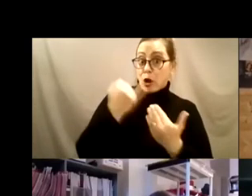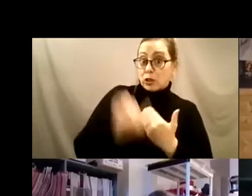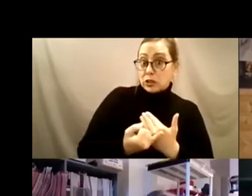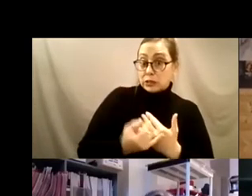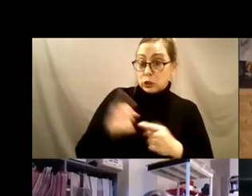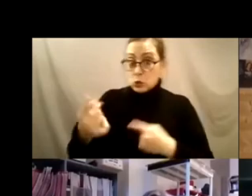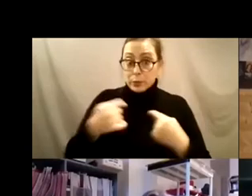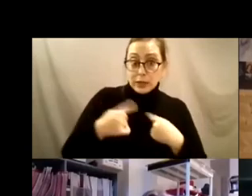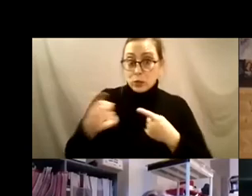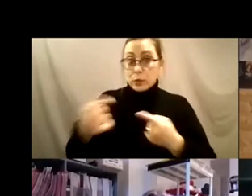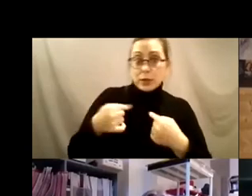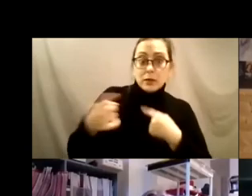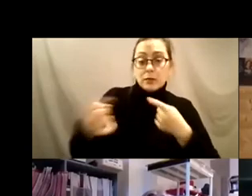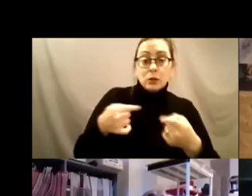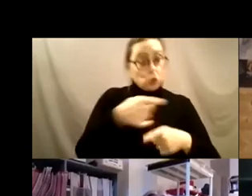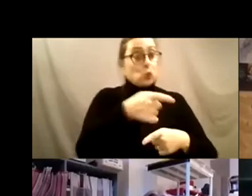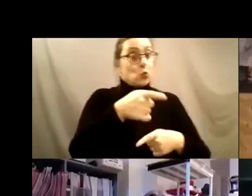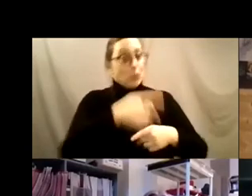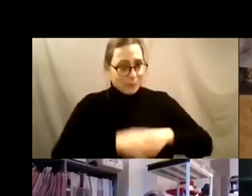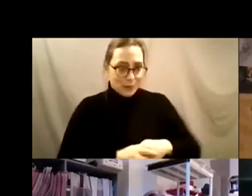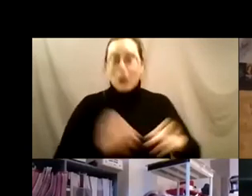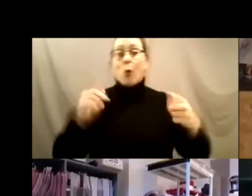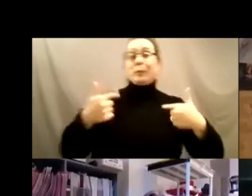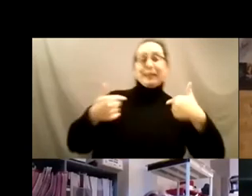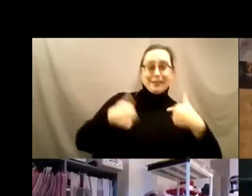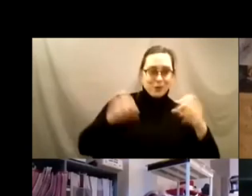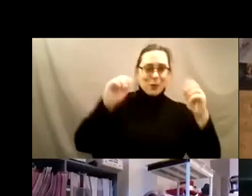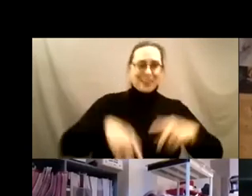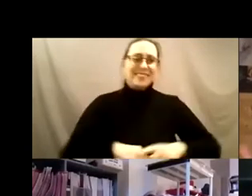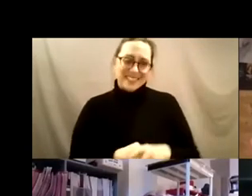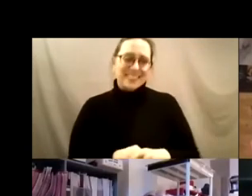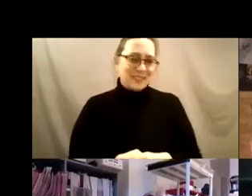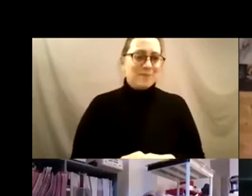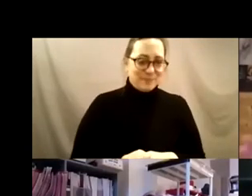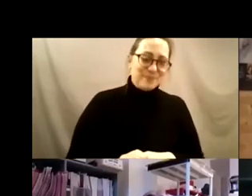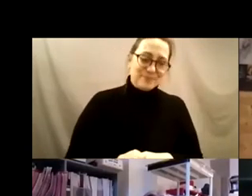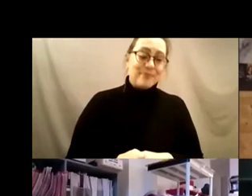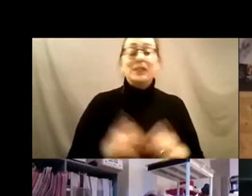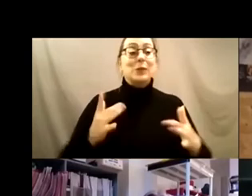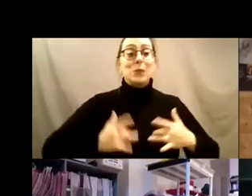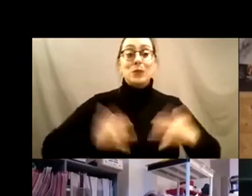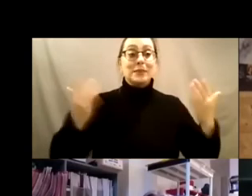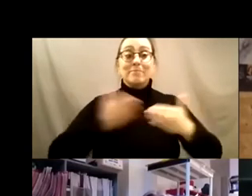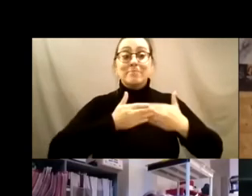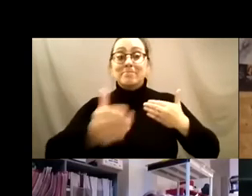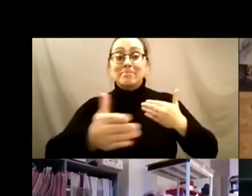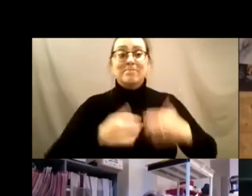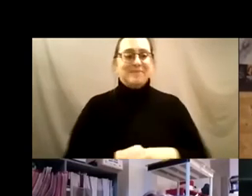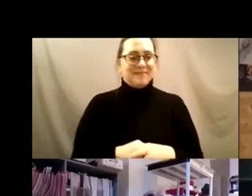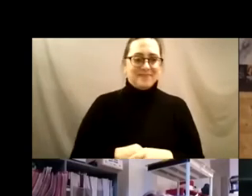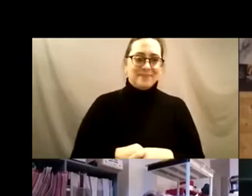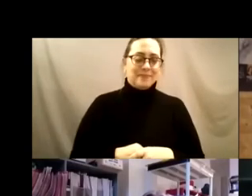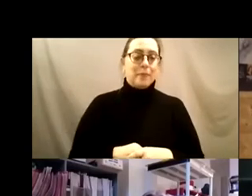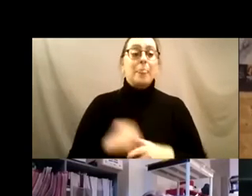me? Yes. Me? You. Oh, okay. So what's coming up? So fall